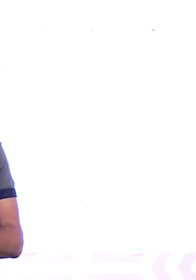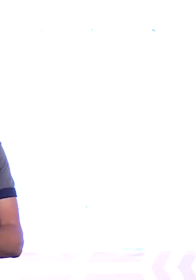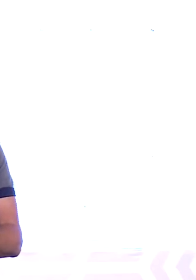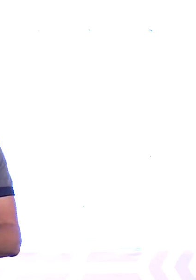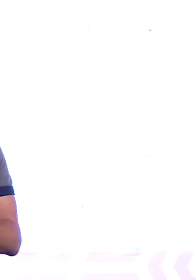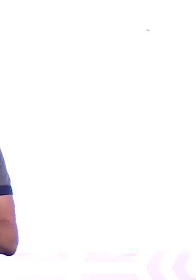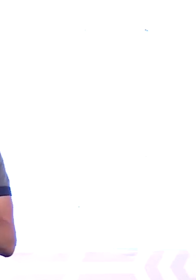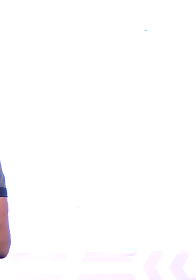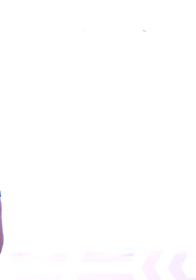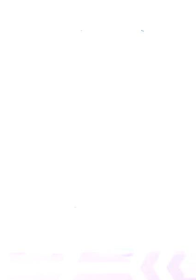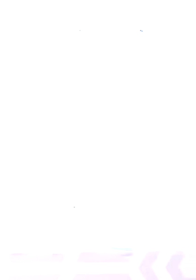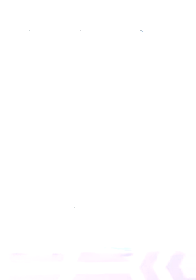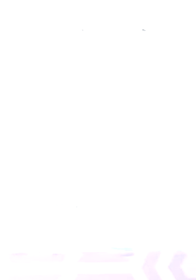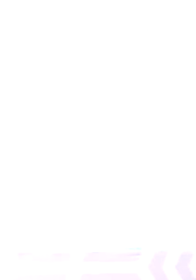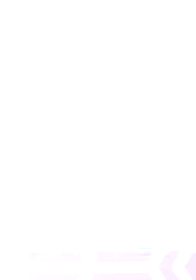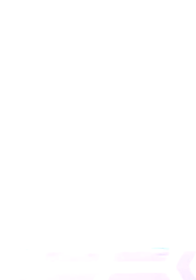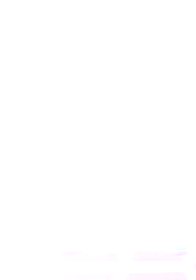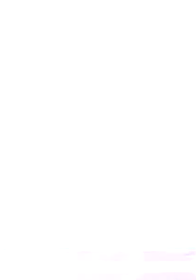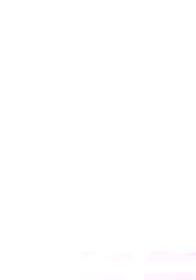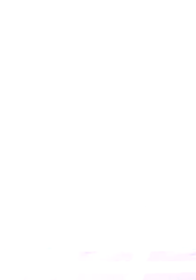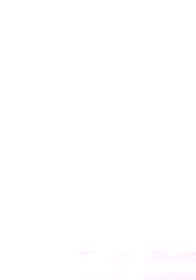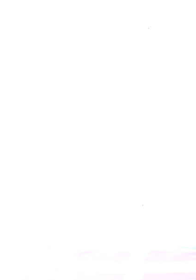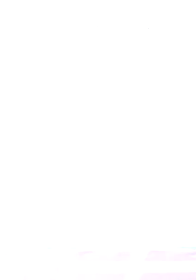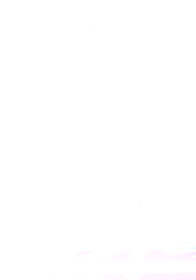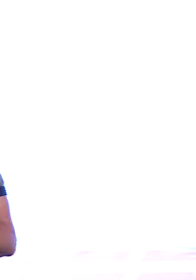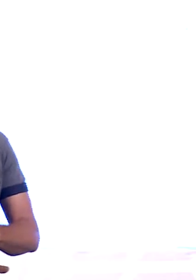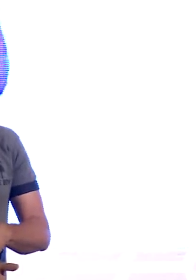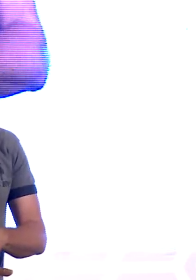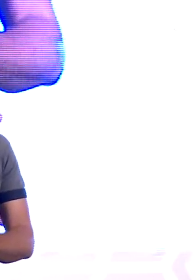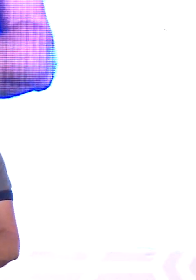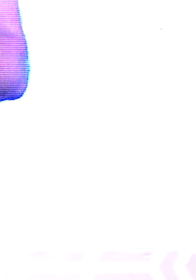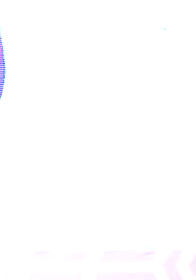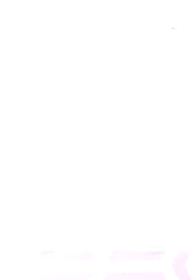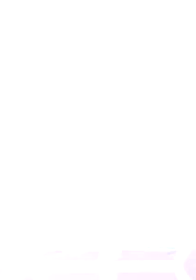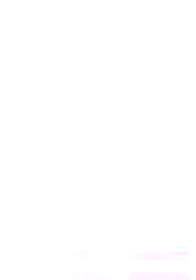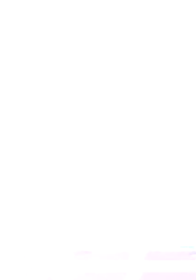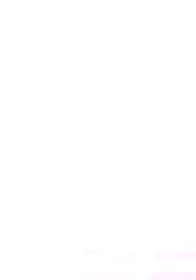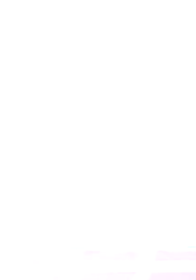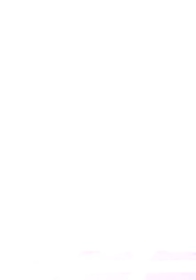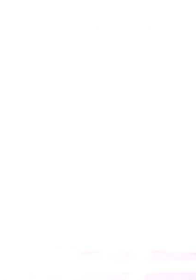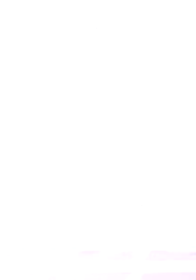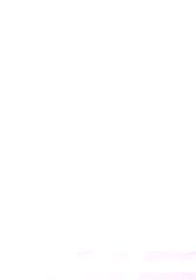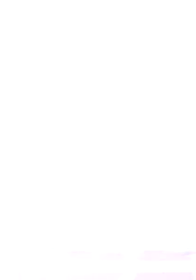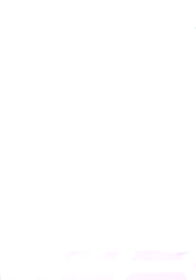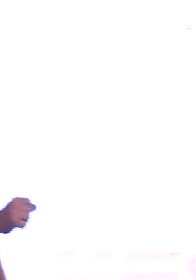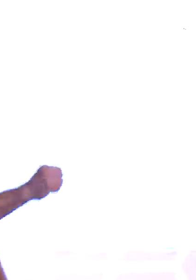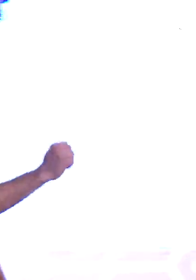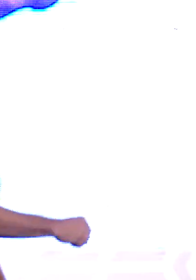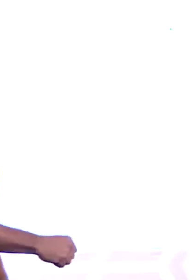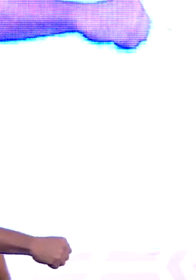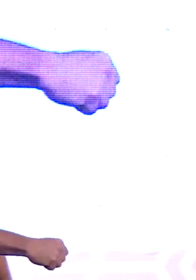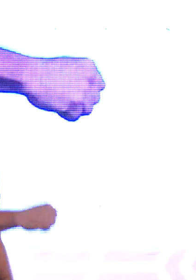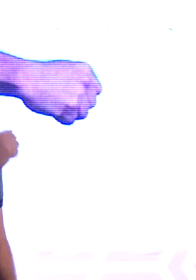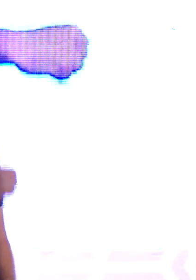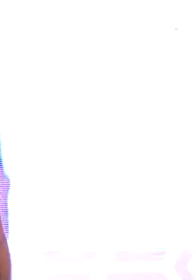know. You can't be happy unless you're in service. You can have a lot of money, or you can have no money at all, and you'll be equally